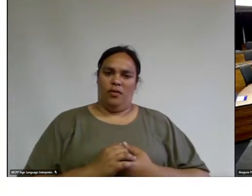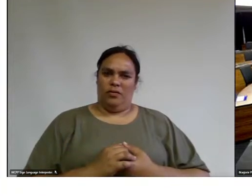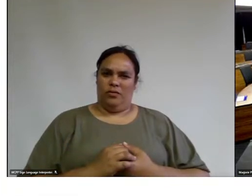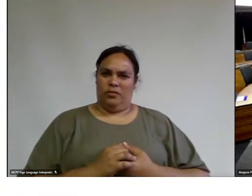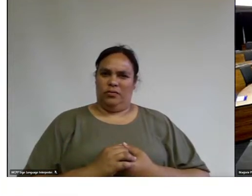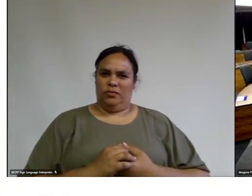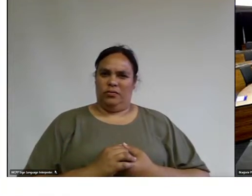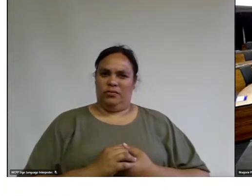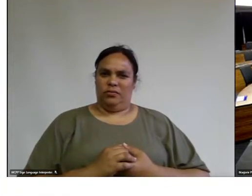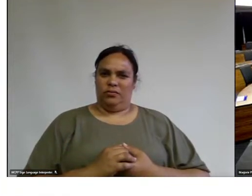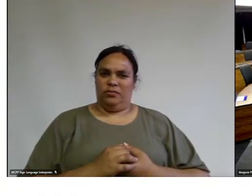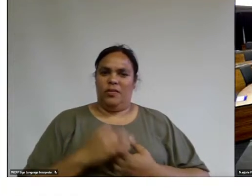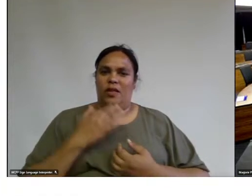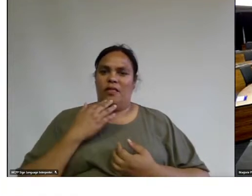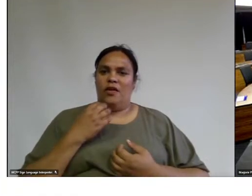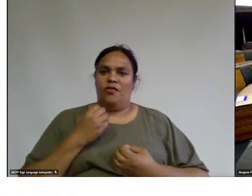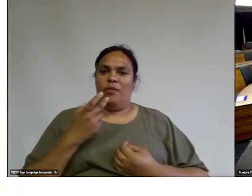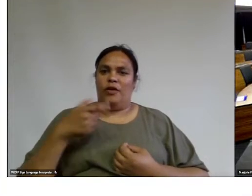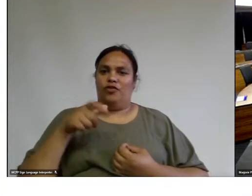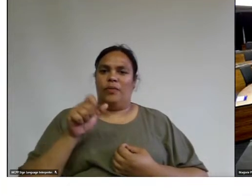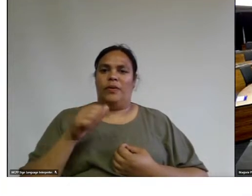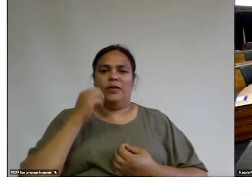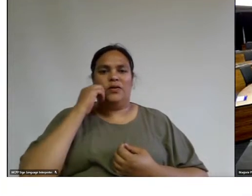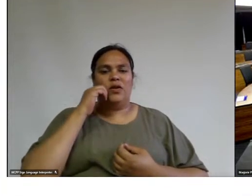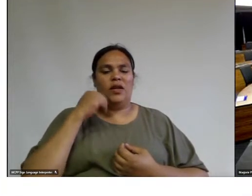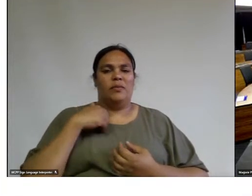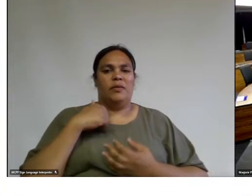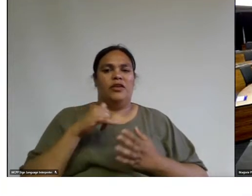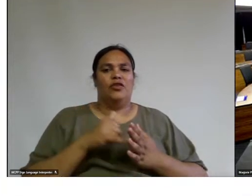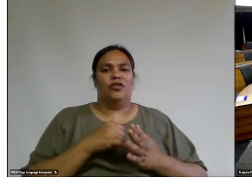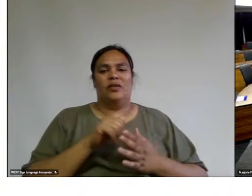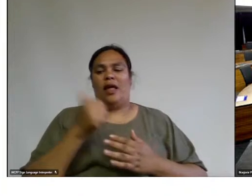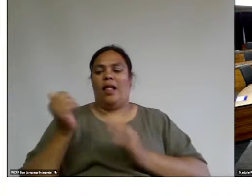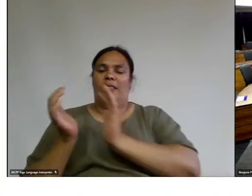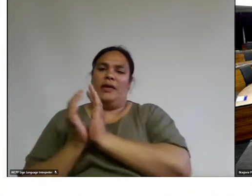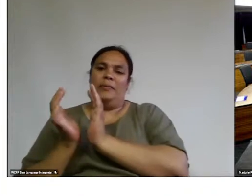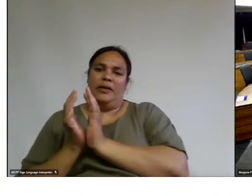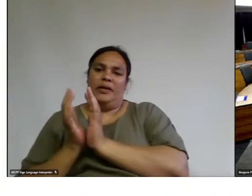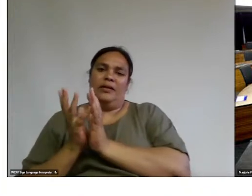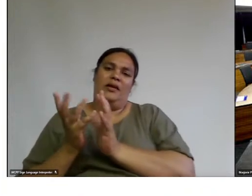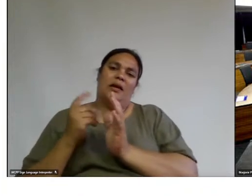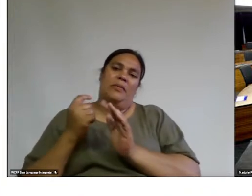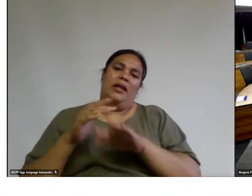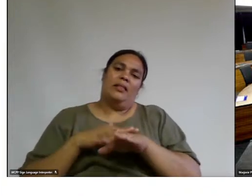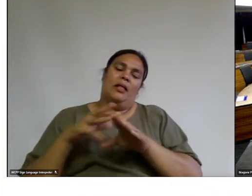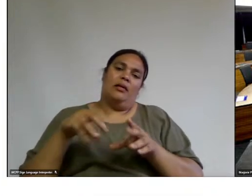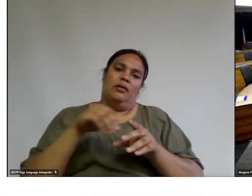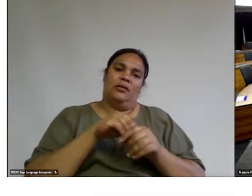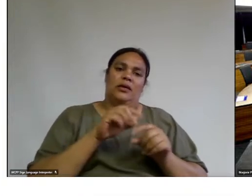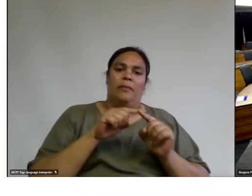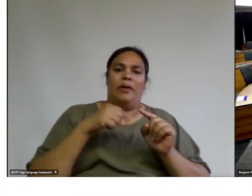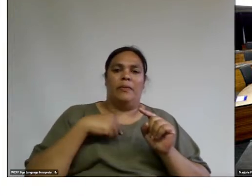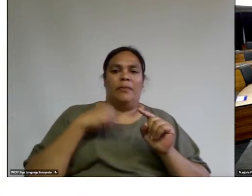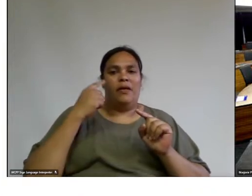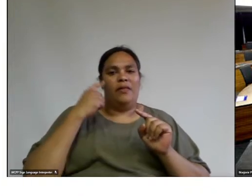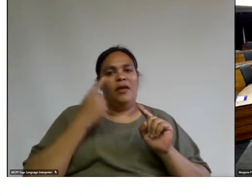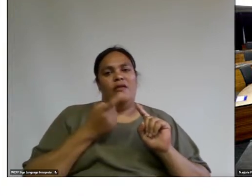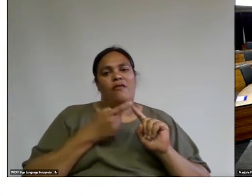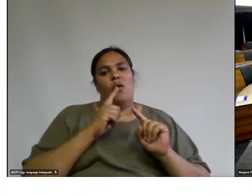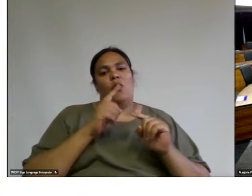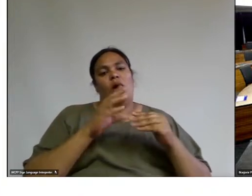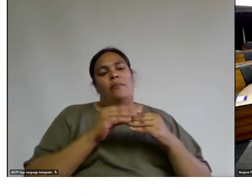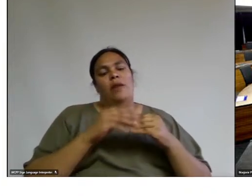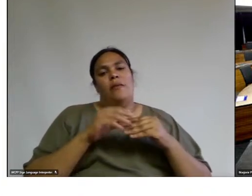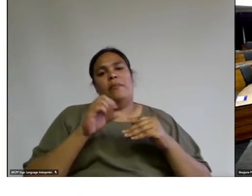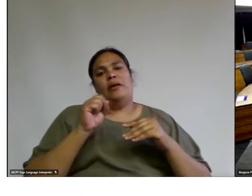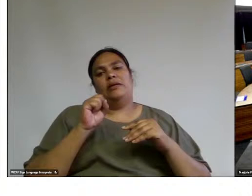much, Chairperson, and I'm sorry, I just in another meeting. I joined a bit later. I think from what Member Said